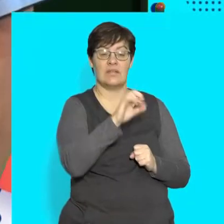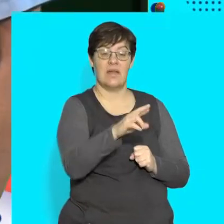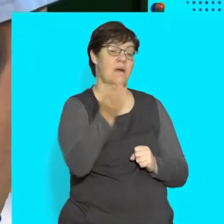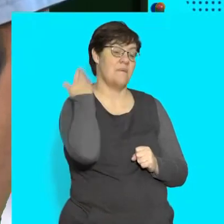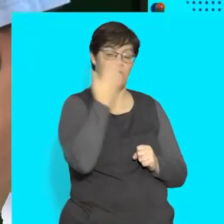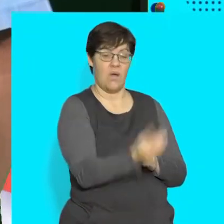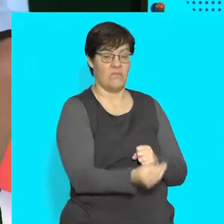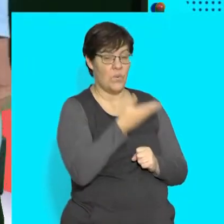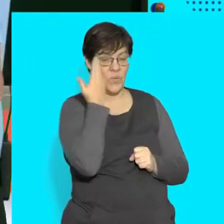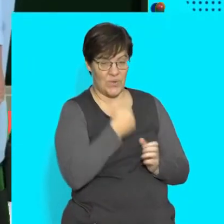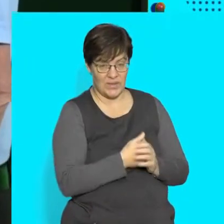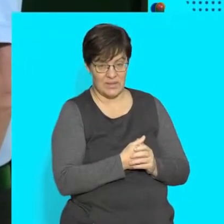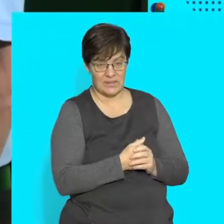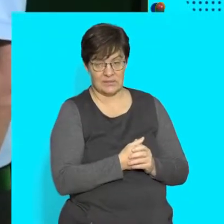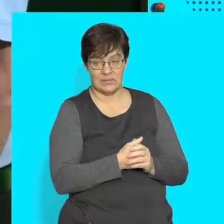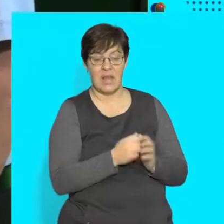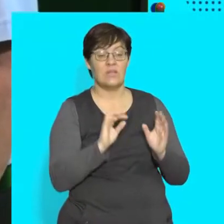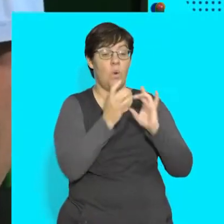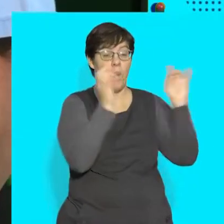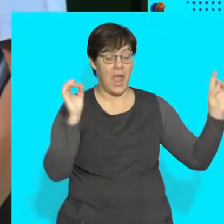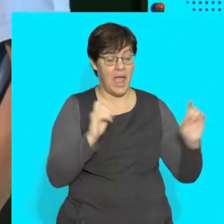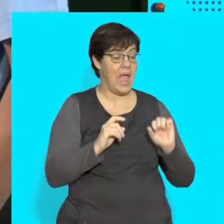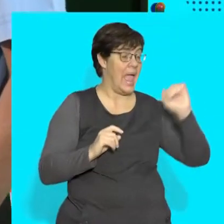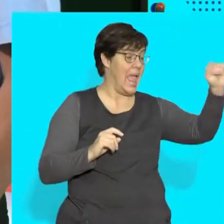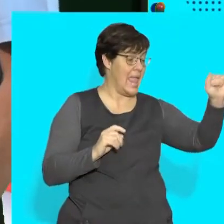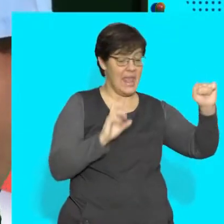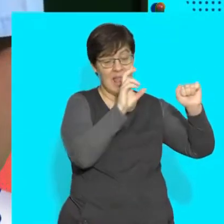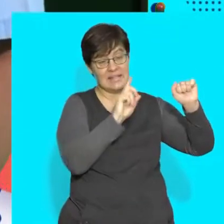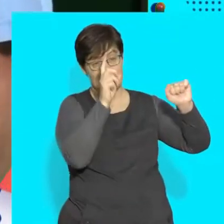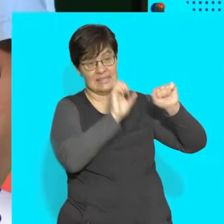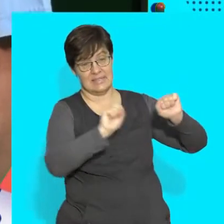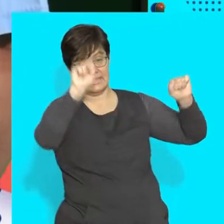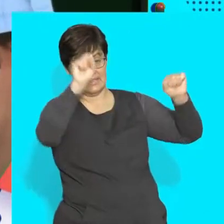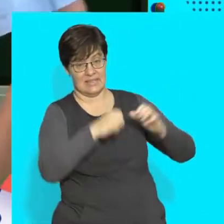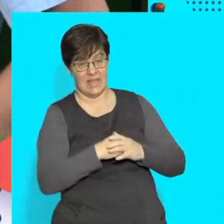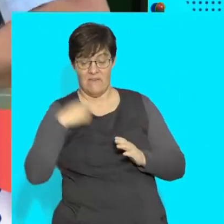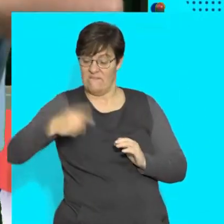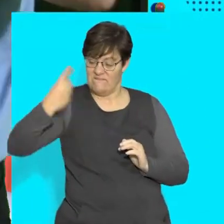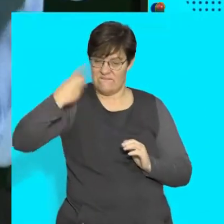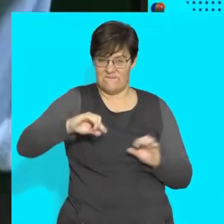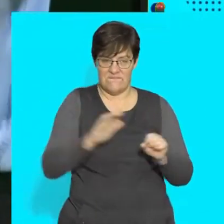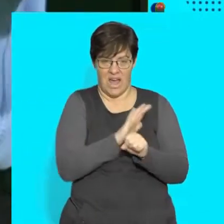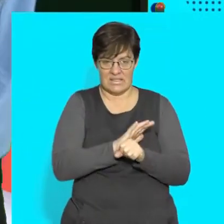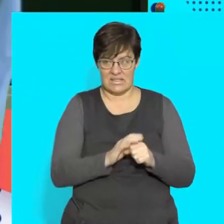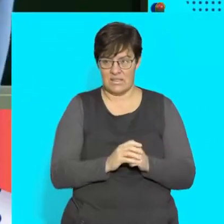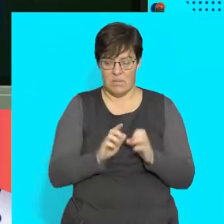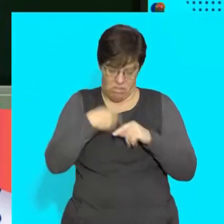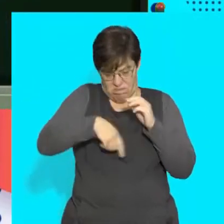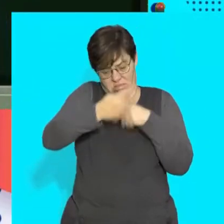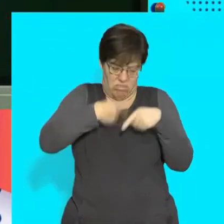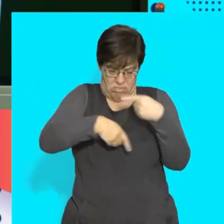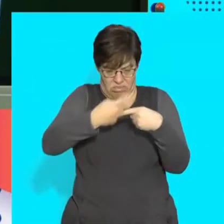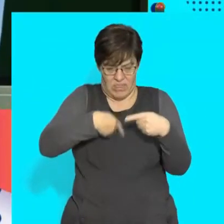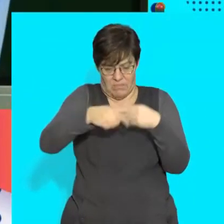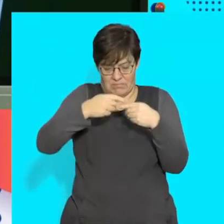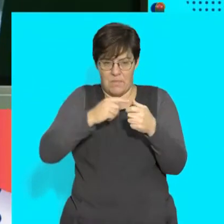this commutator, these wires connected to parts A and D, if it was spinning very quickly, the wires